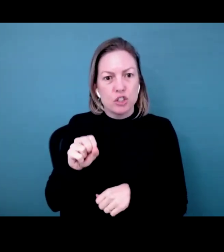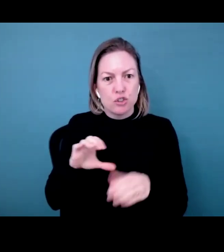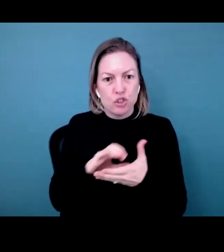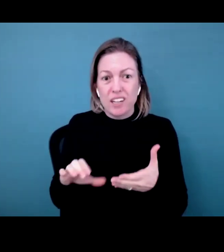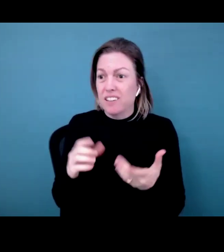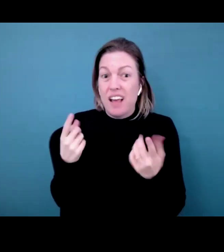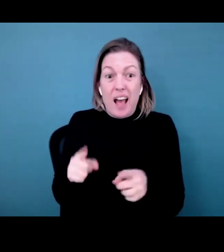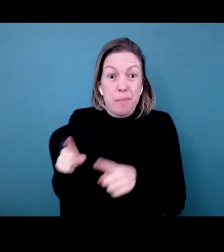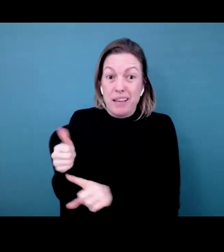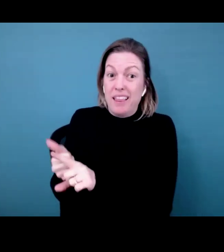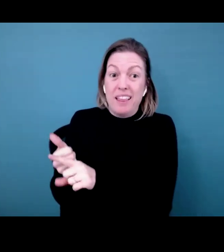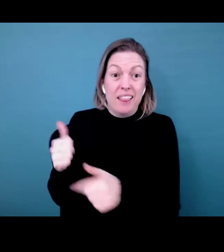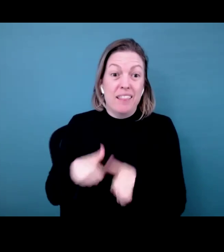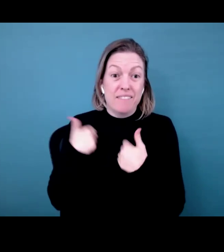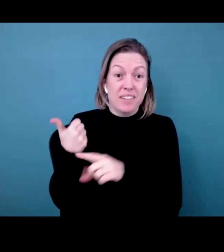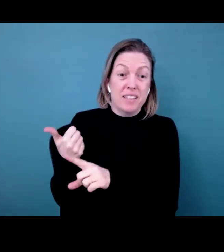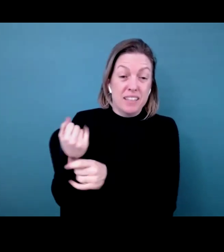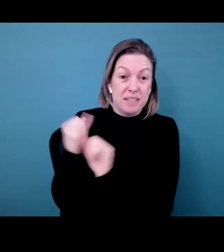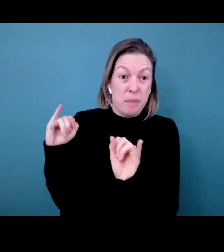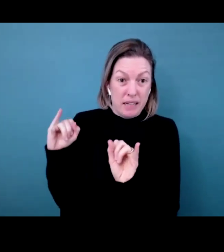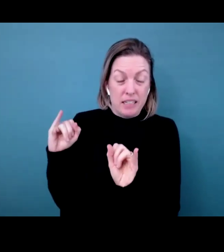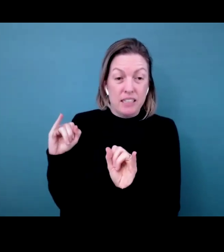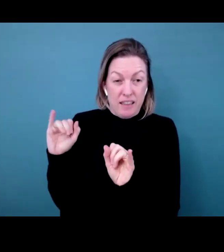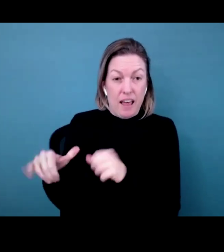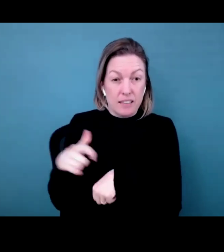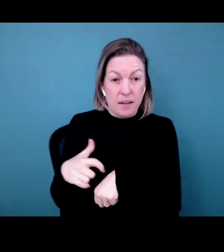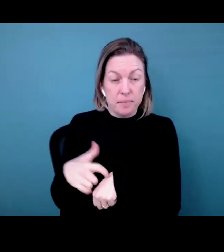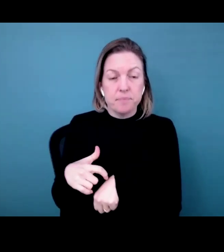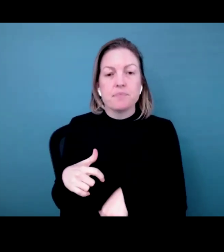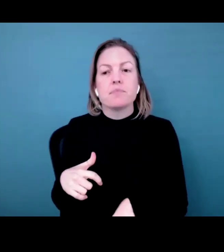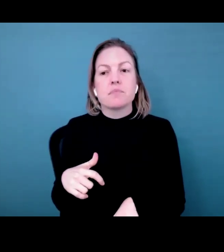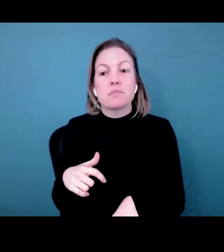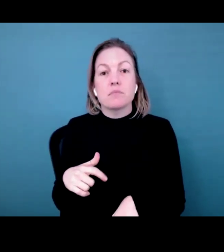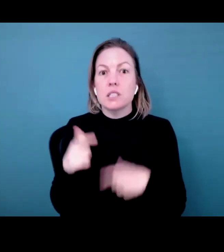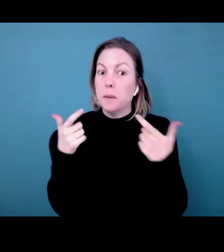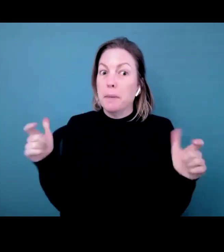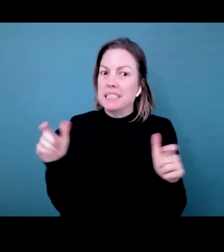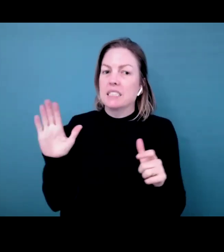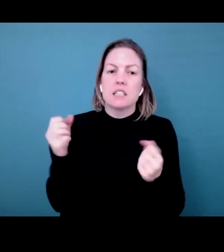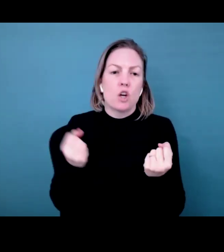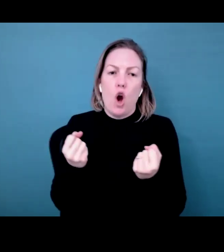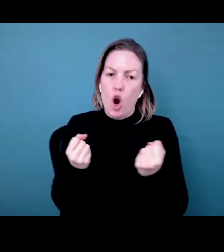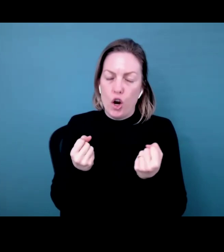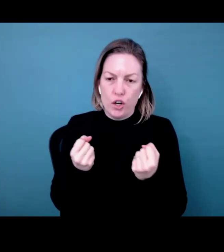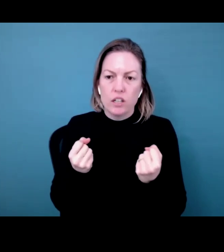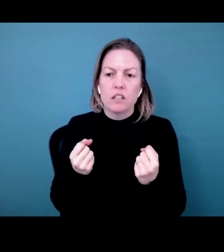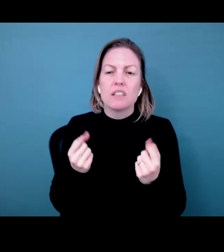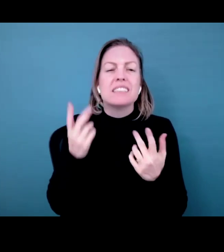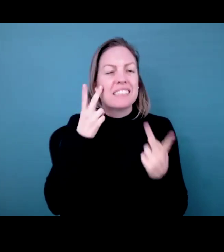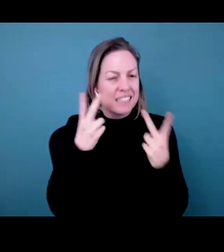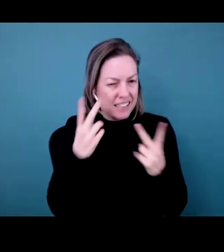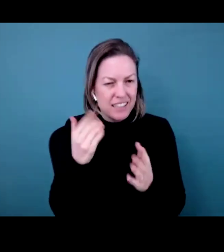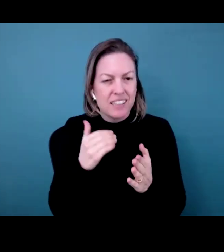he's living independently on his own. And I think the most significant is the car. And I think this is incredibly common. At some